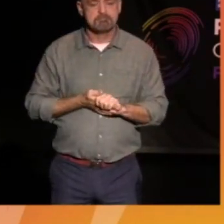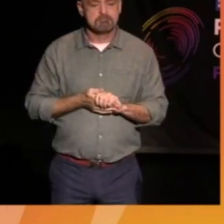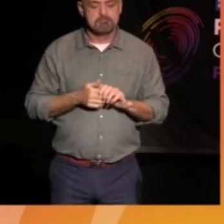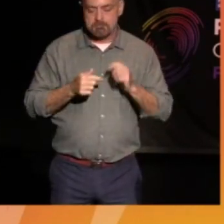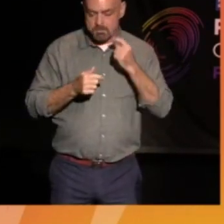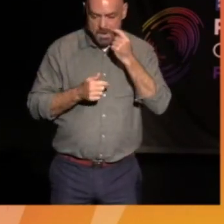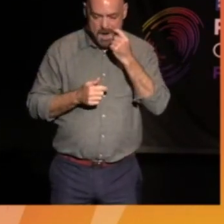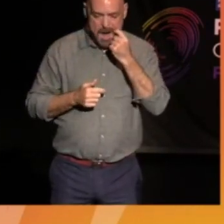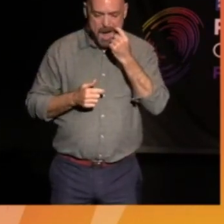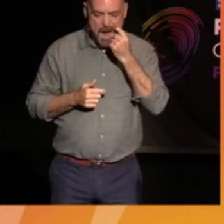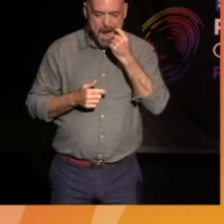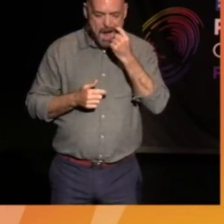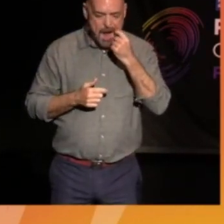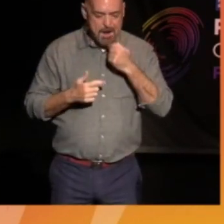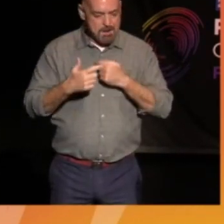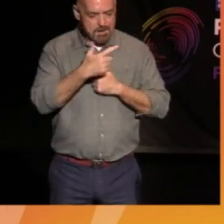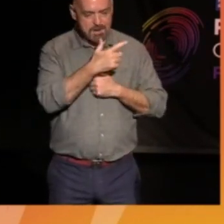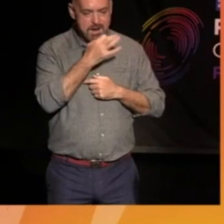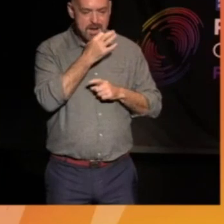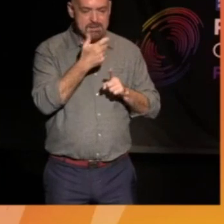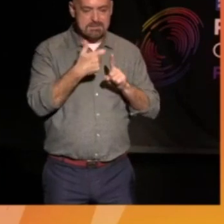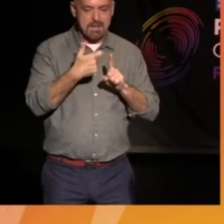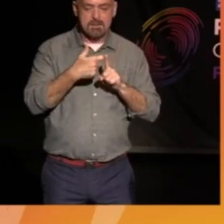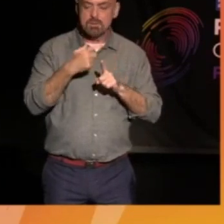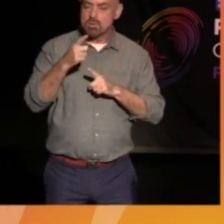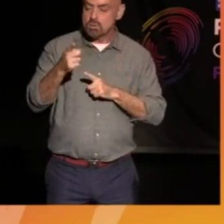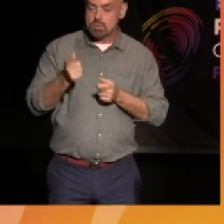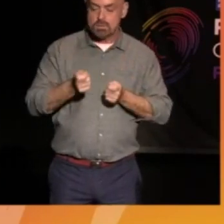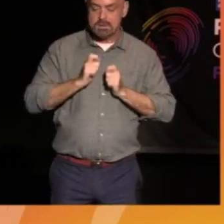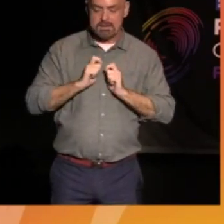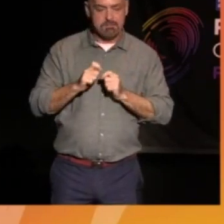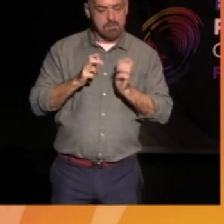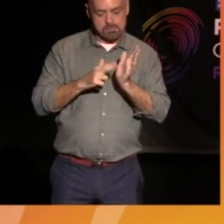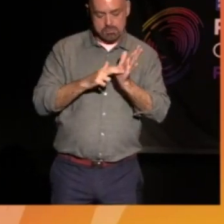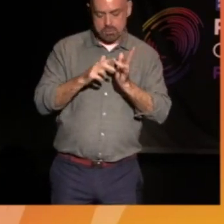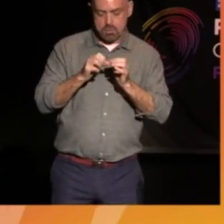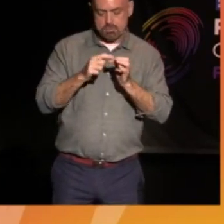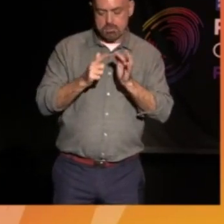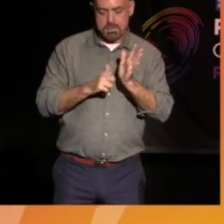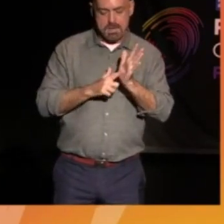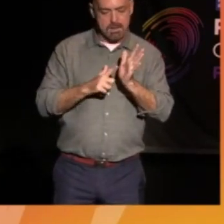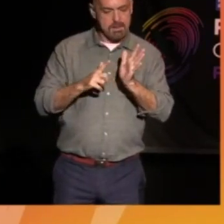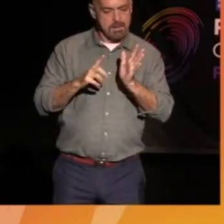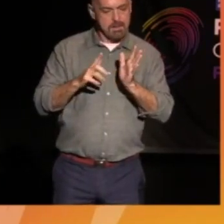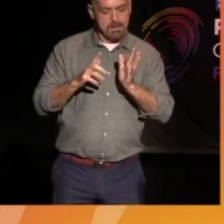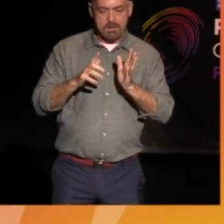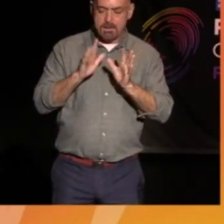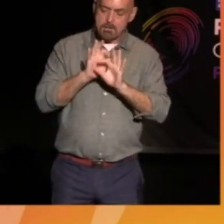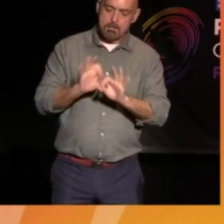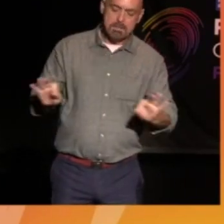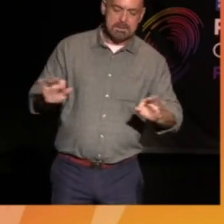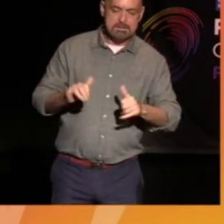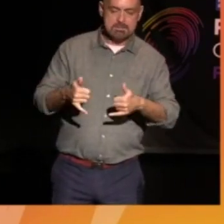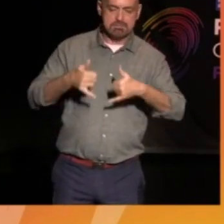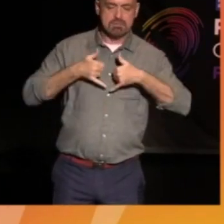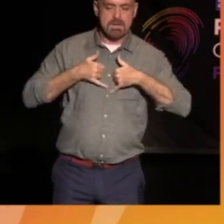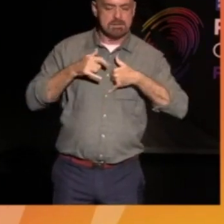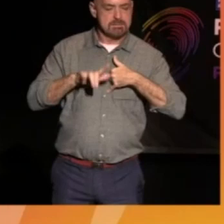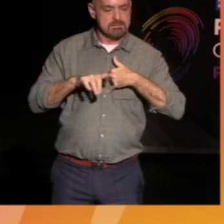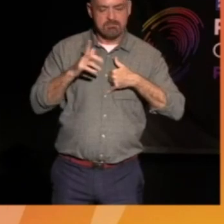Kailash, it's kind of an irony, isn't it? Because you were given the Nobel Peace Prize in 2014 for leadership,